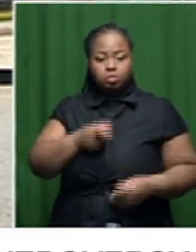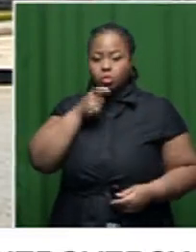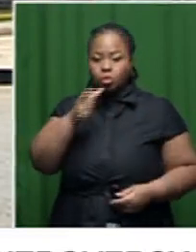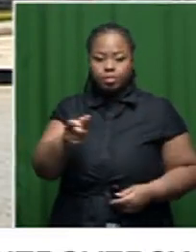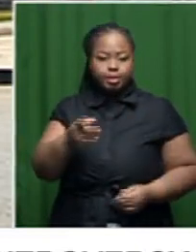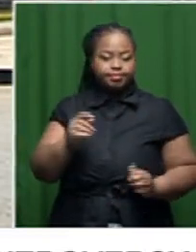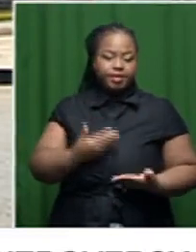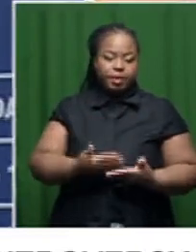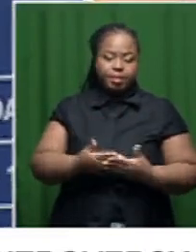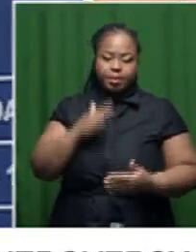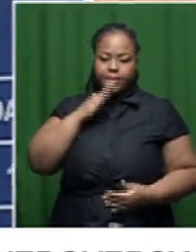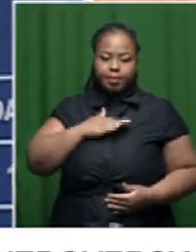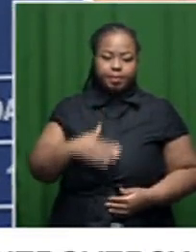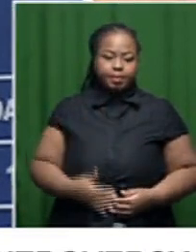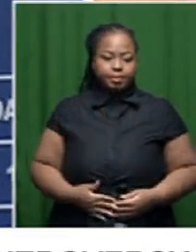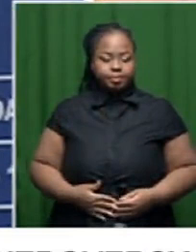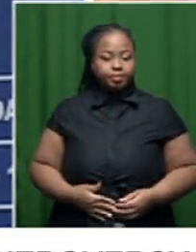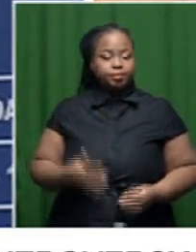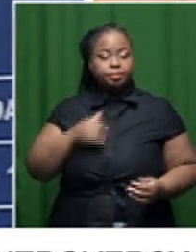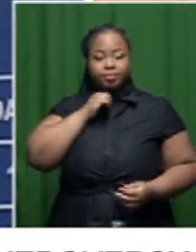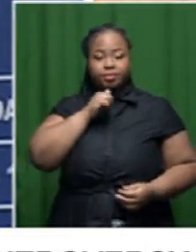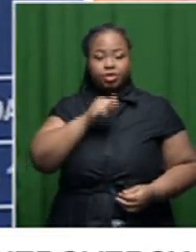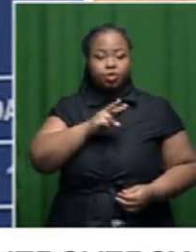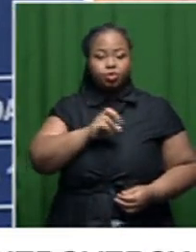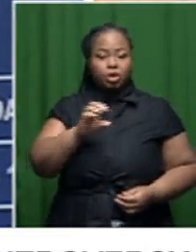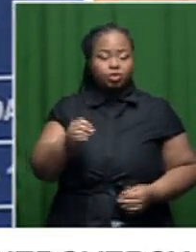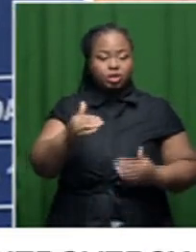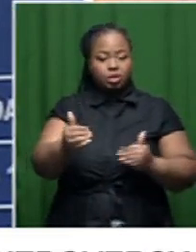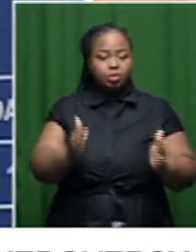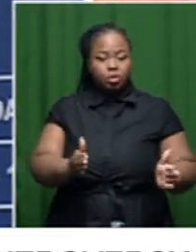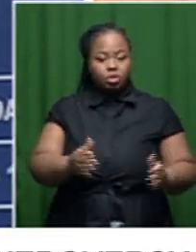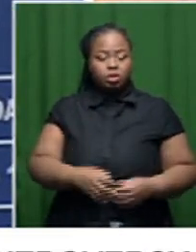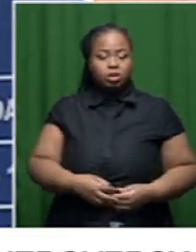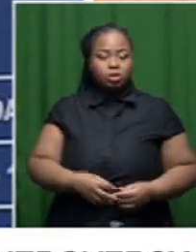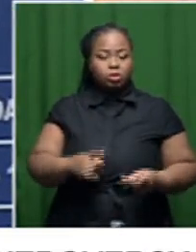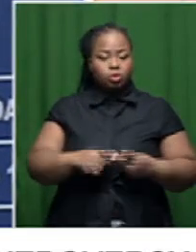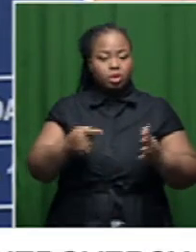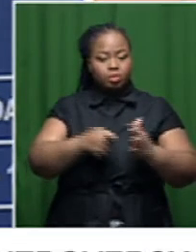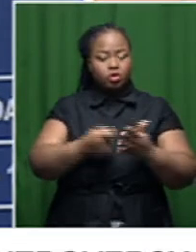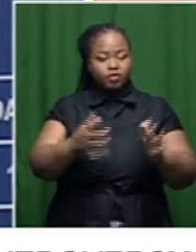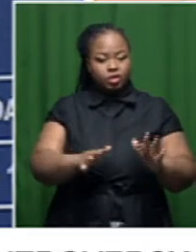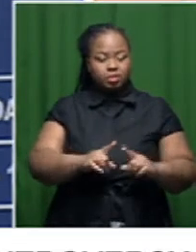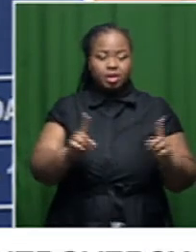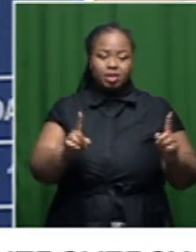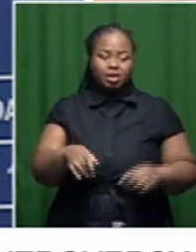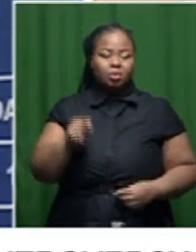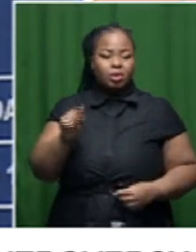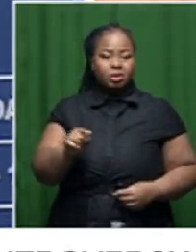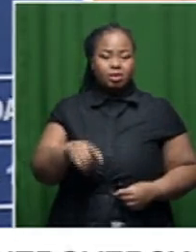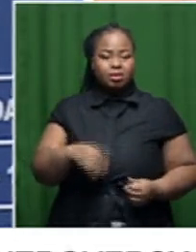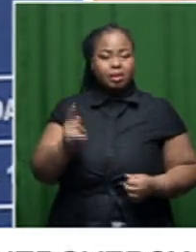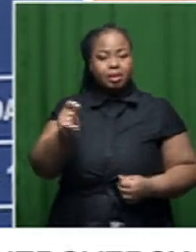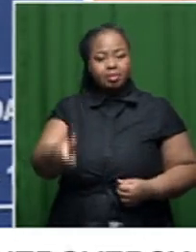comment, was unavailable. Even if 200 boxes of sutures were procured, Tembisa Hospital